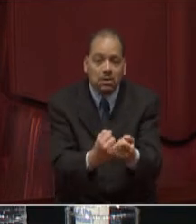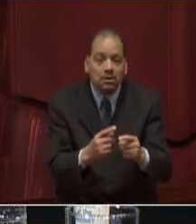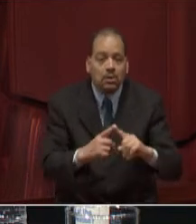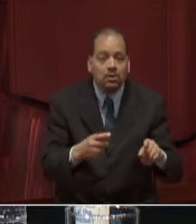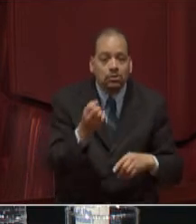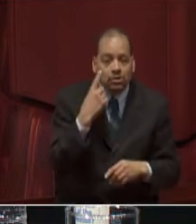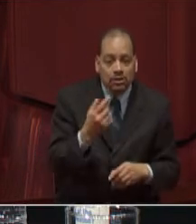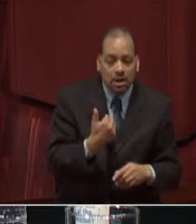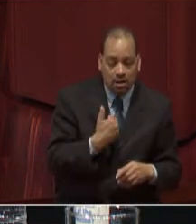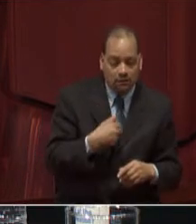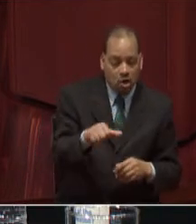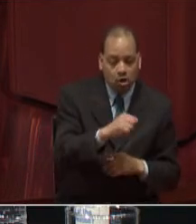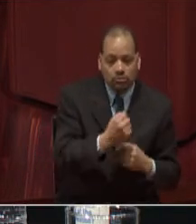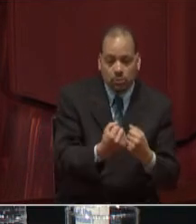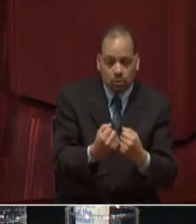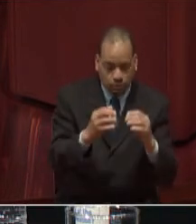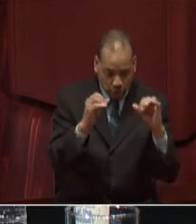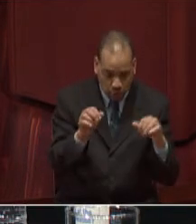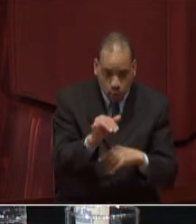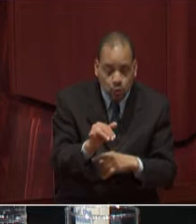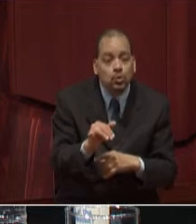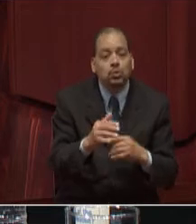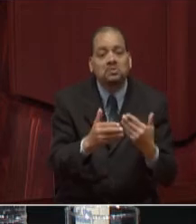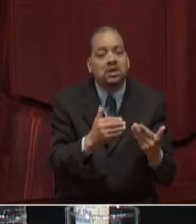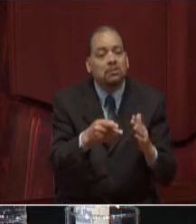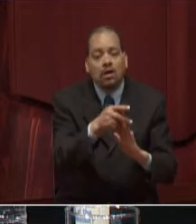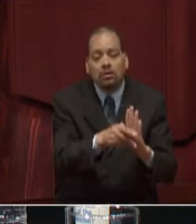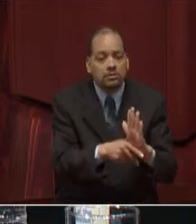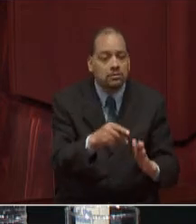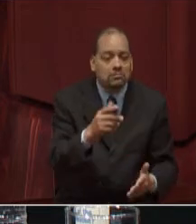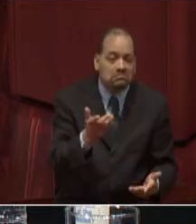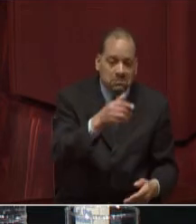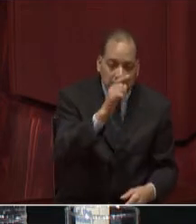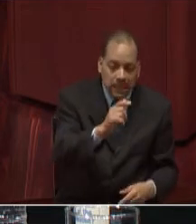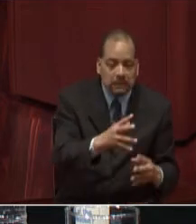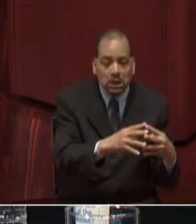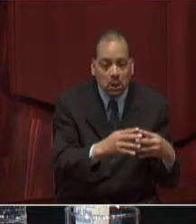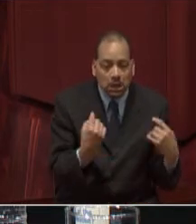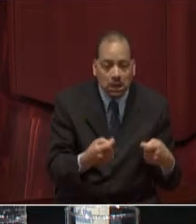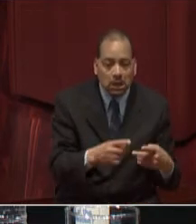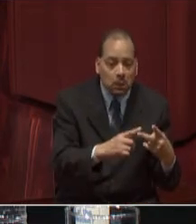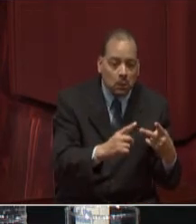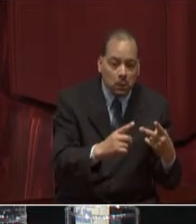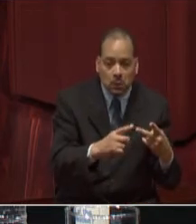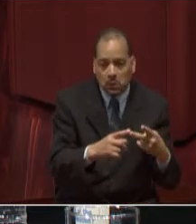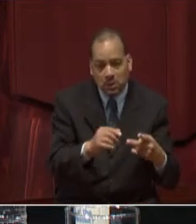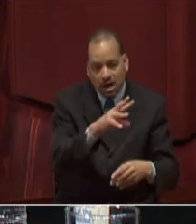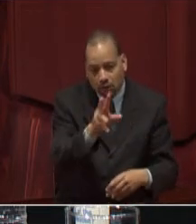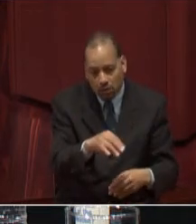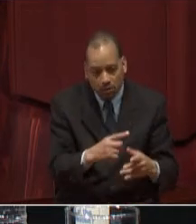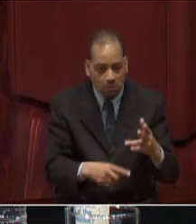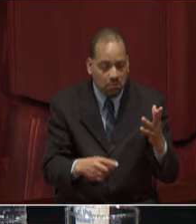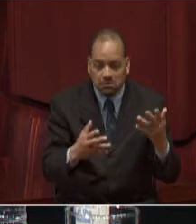or Africa or economic issues. And also, they had to implement what was decided by the NSC.